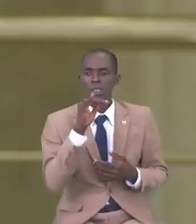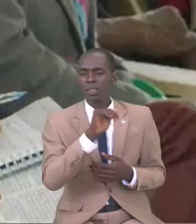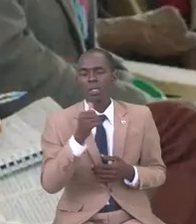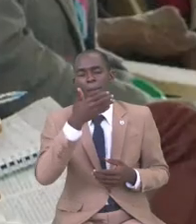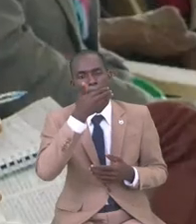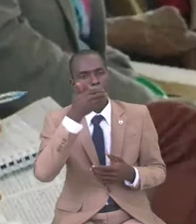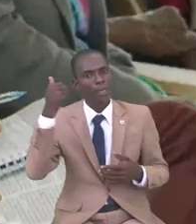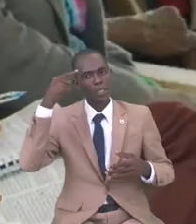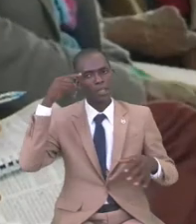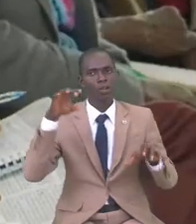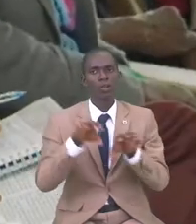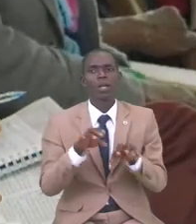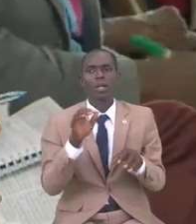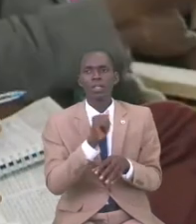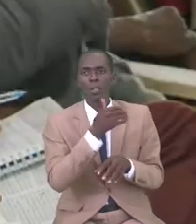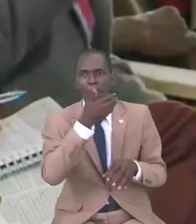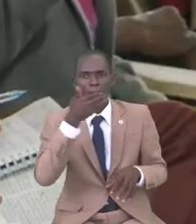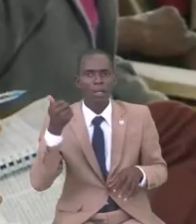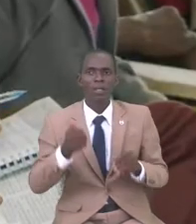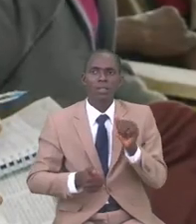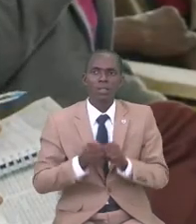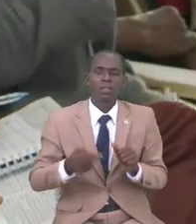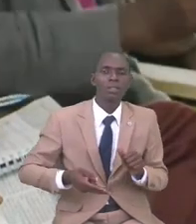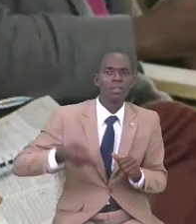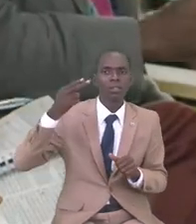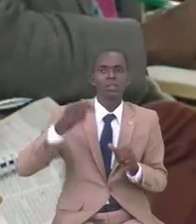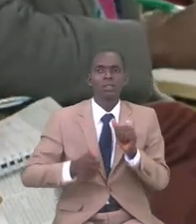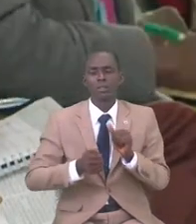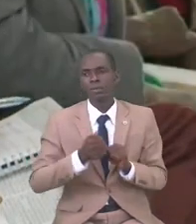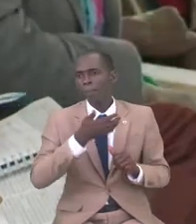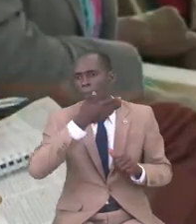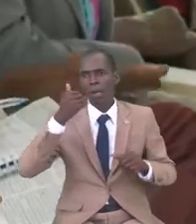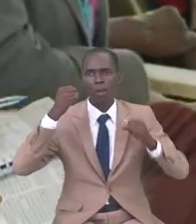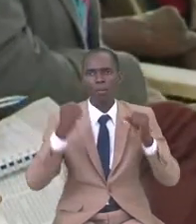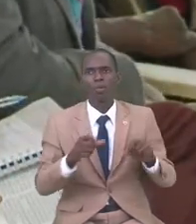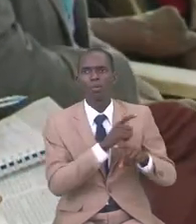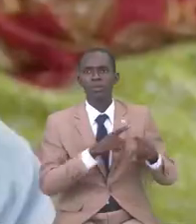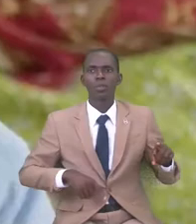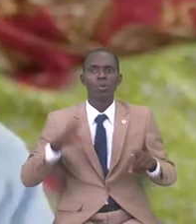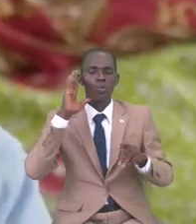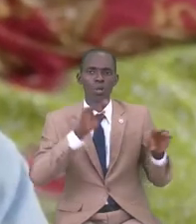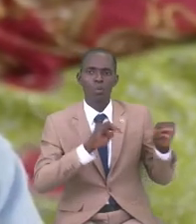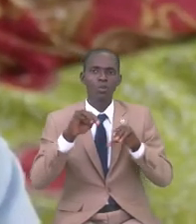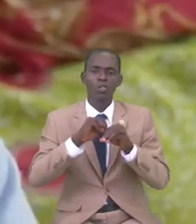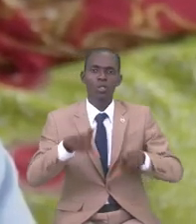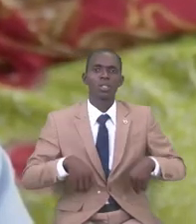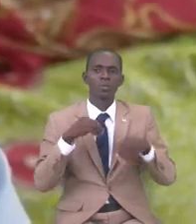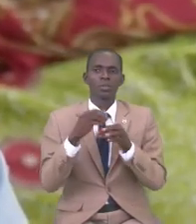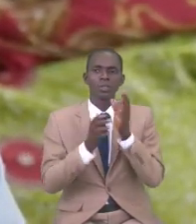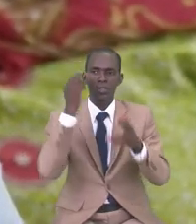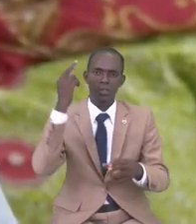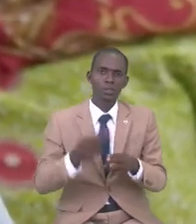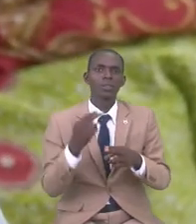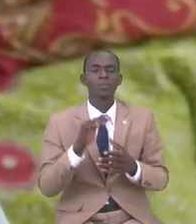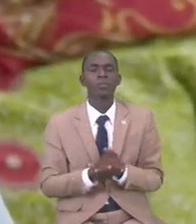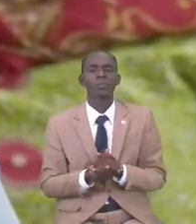covenant. And the better, higher, greater power of God will move in your life in Jesus' name.